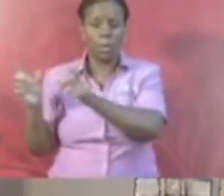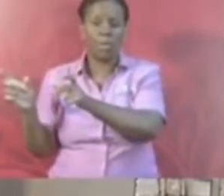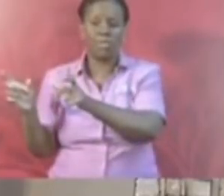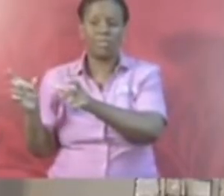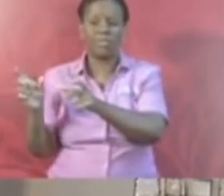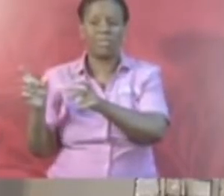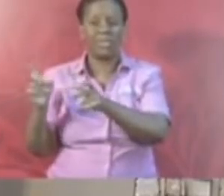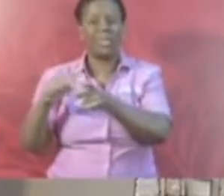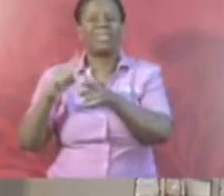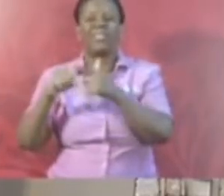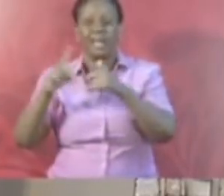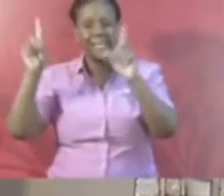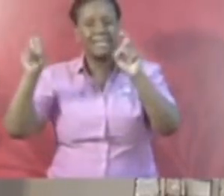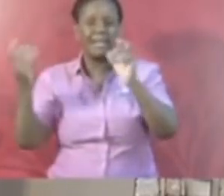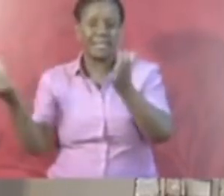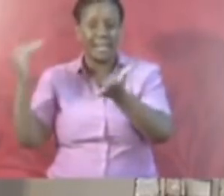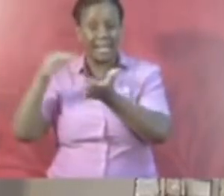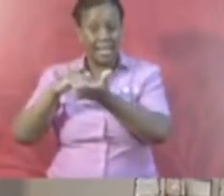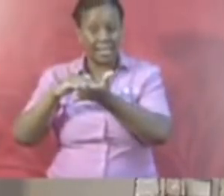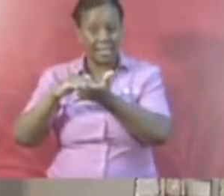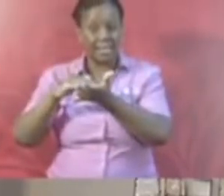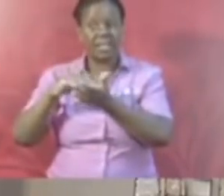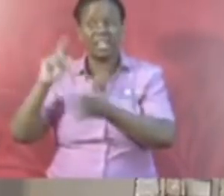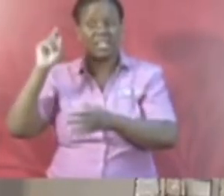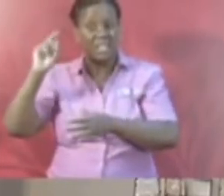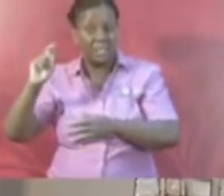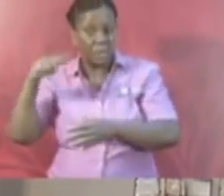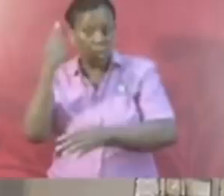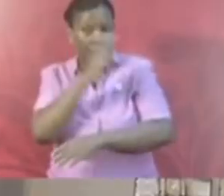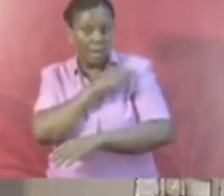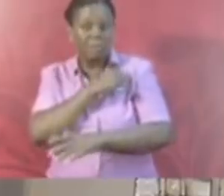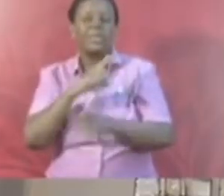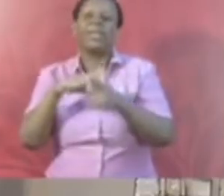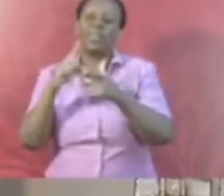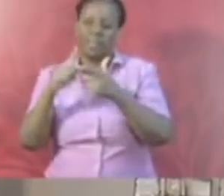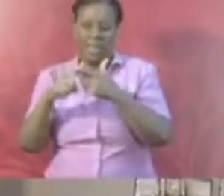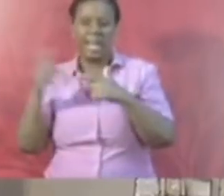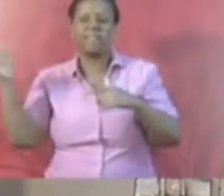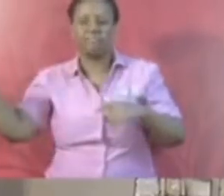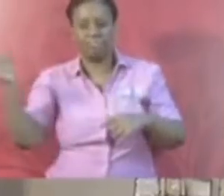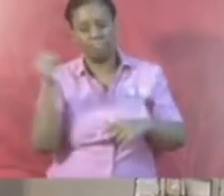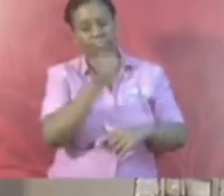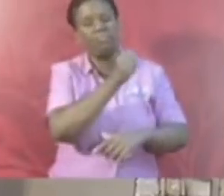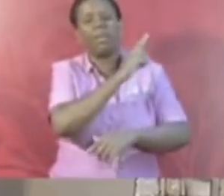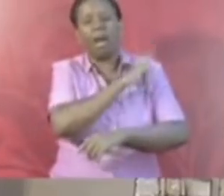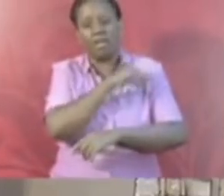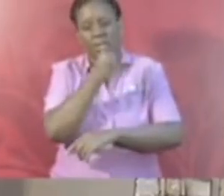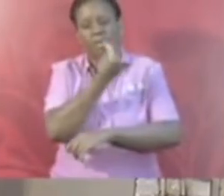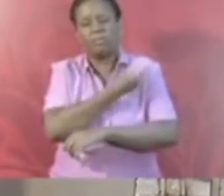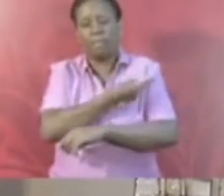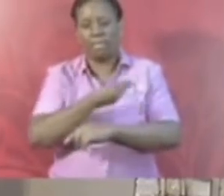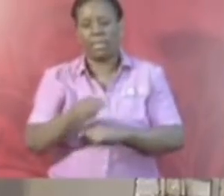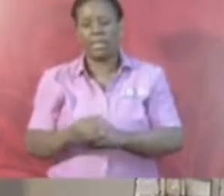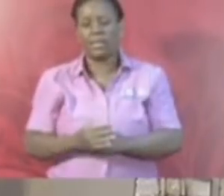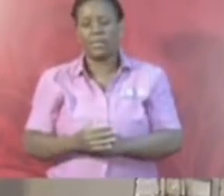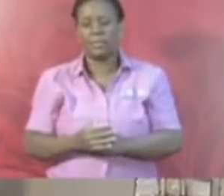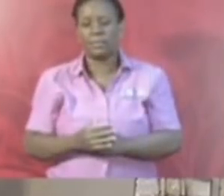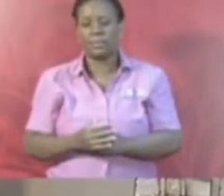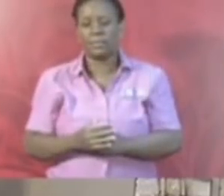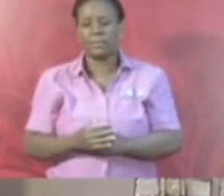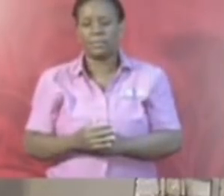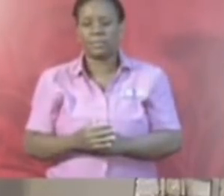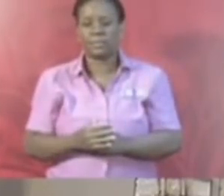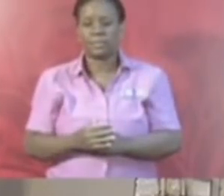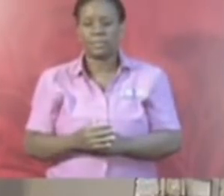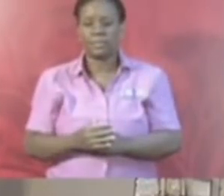you require hospitalization, you will be hospitalized. And the CMO may send a person to a step-down facility after the